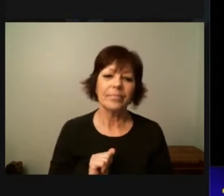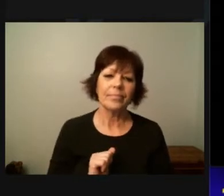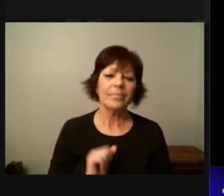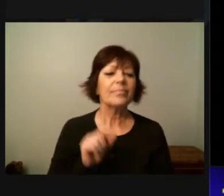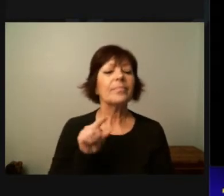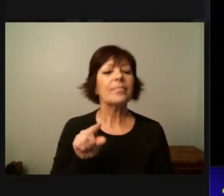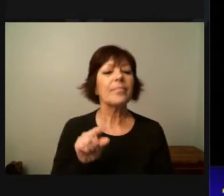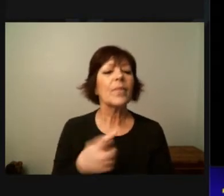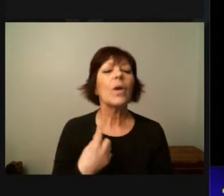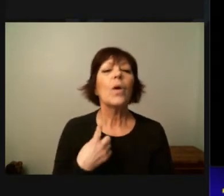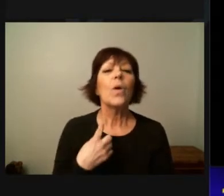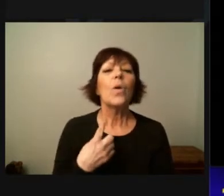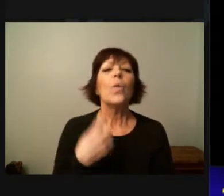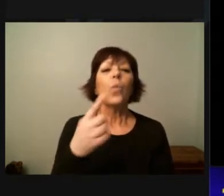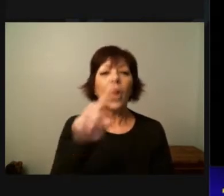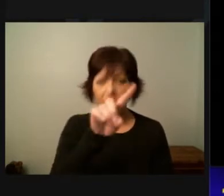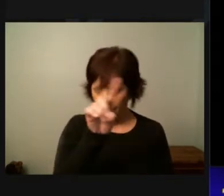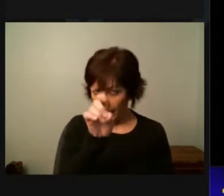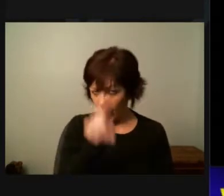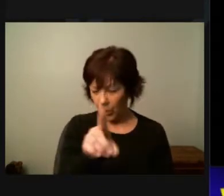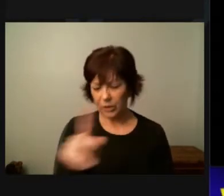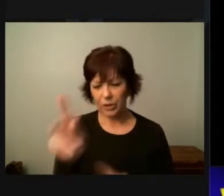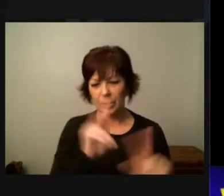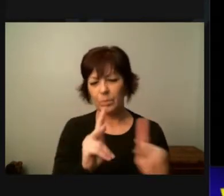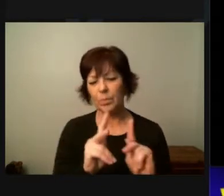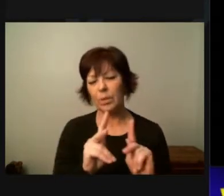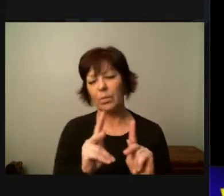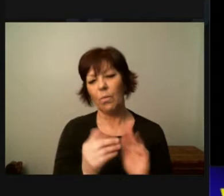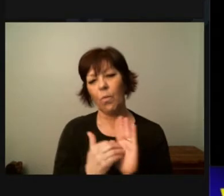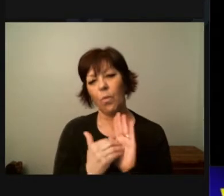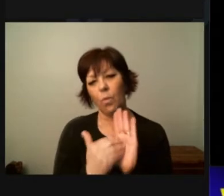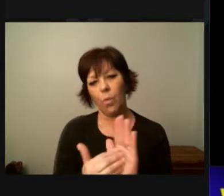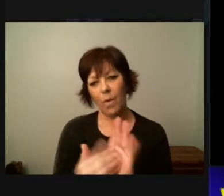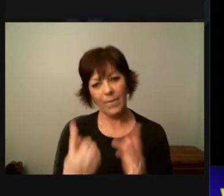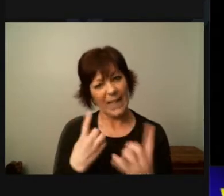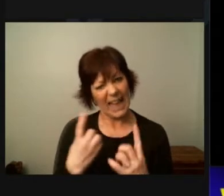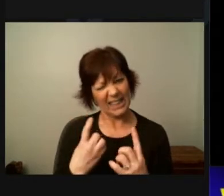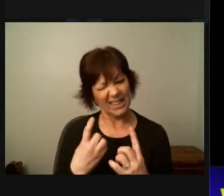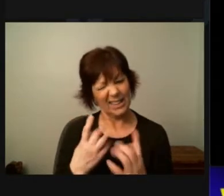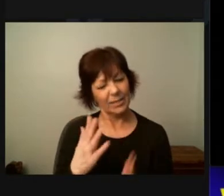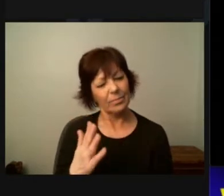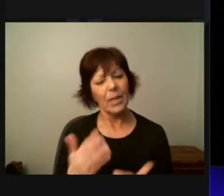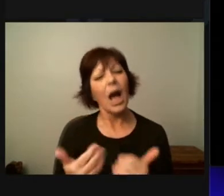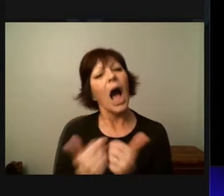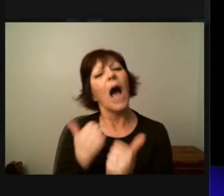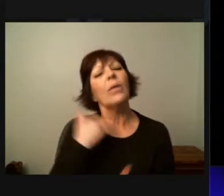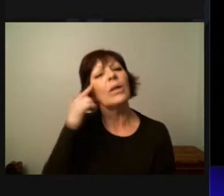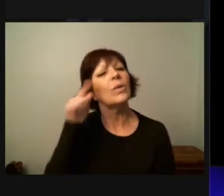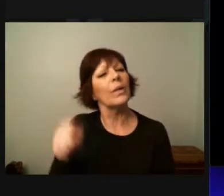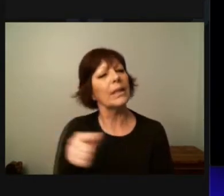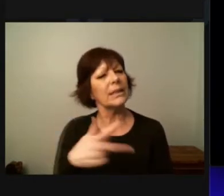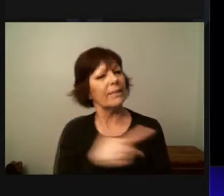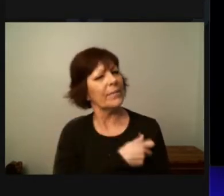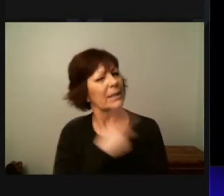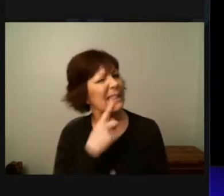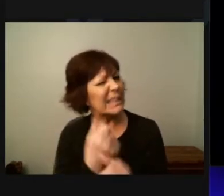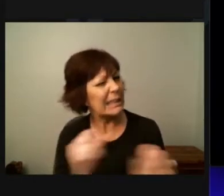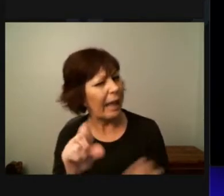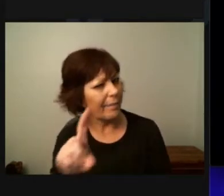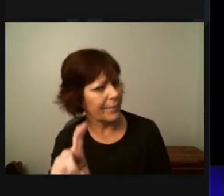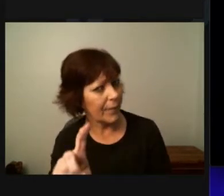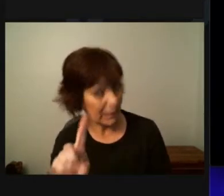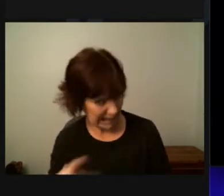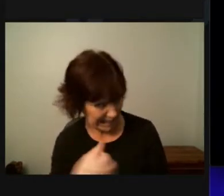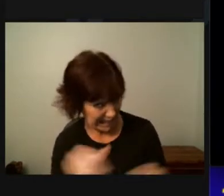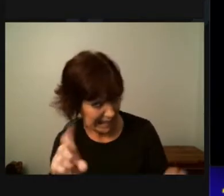So one of the questions people frequently ask is, how do I know that this vaccine is safe? How